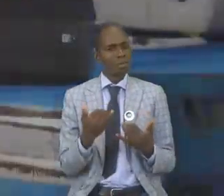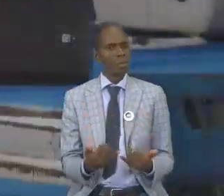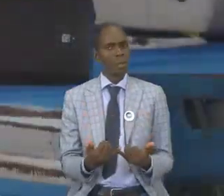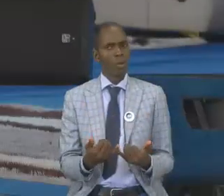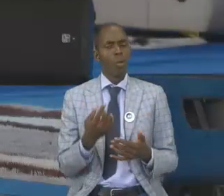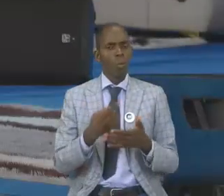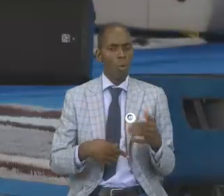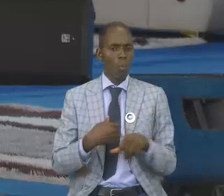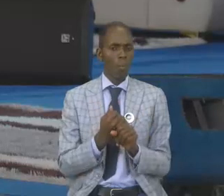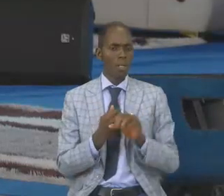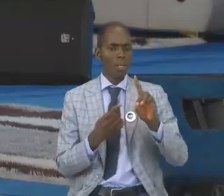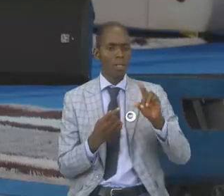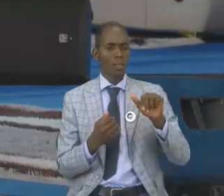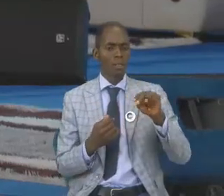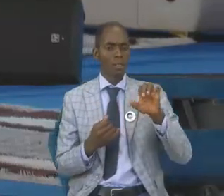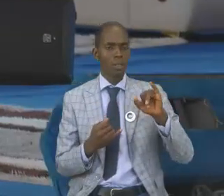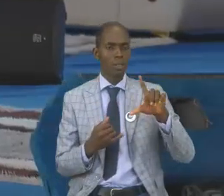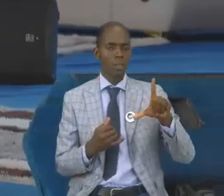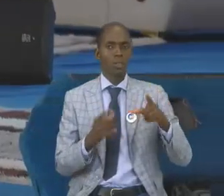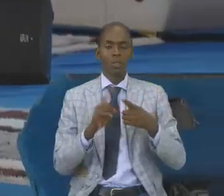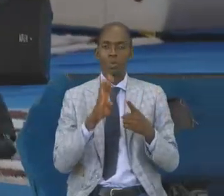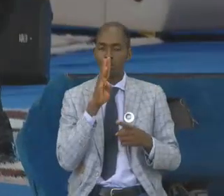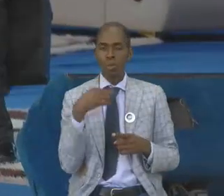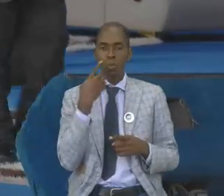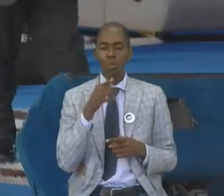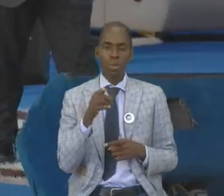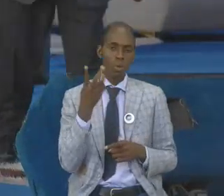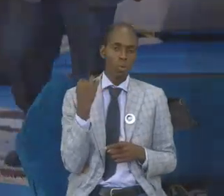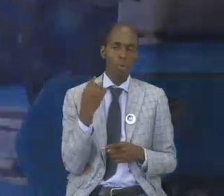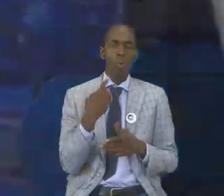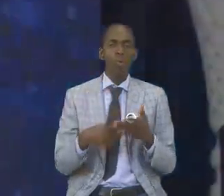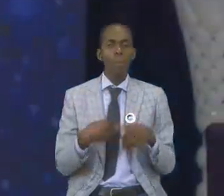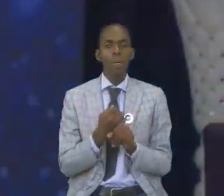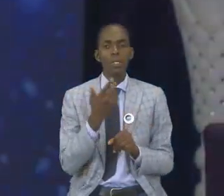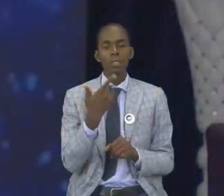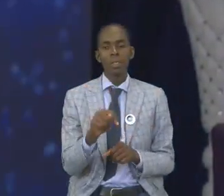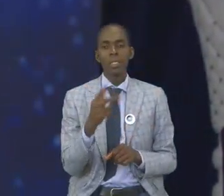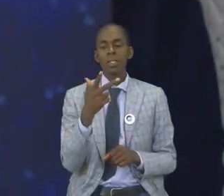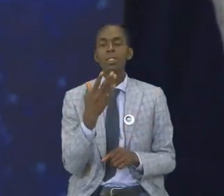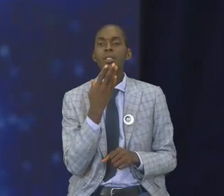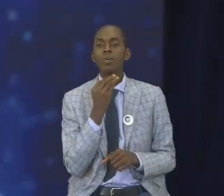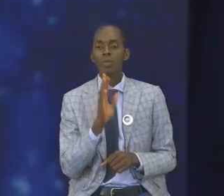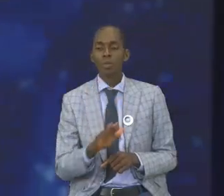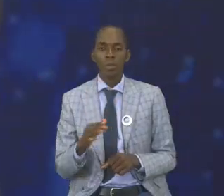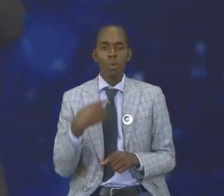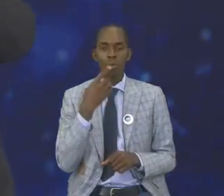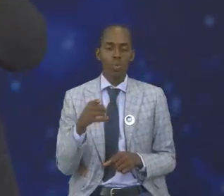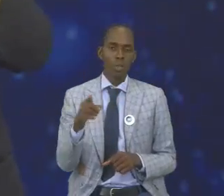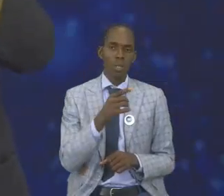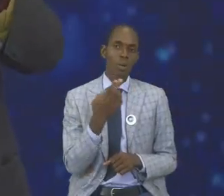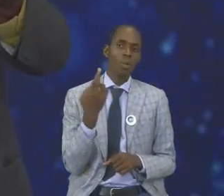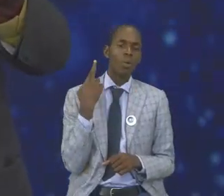was? What made Shadrach, Meshach, and Abednego who they were. And what